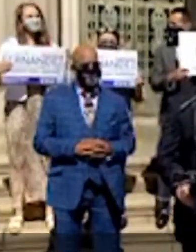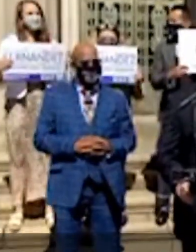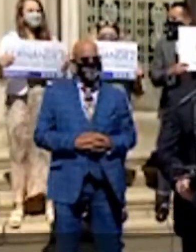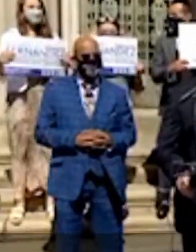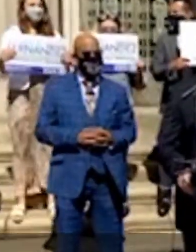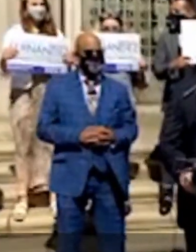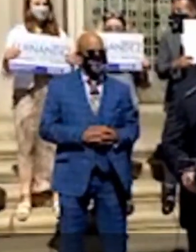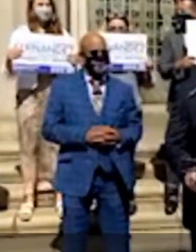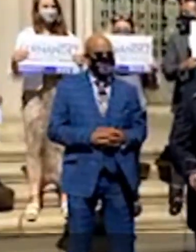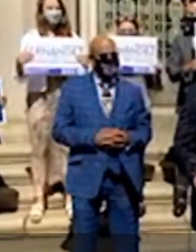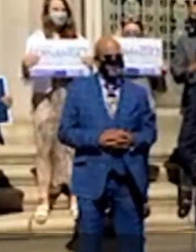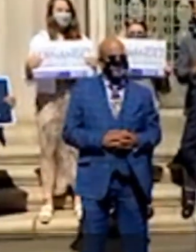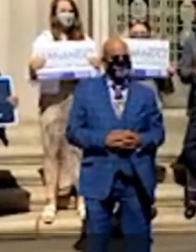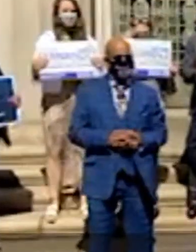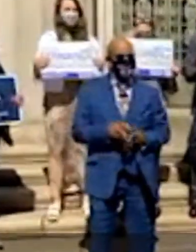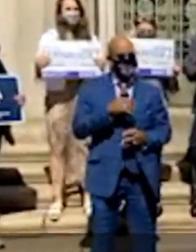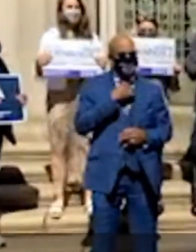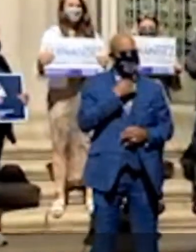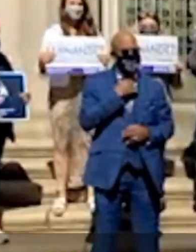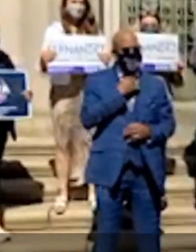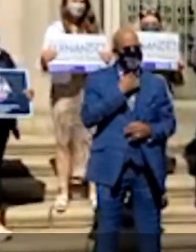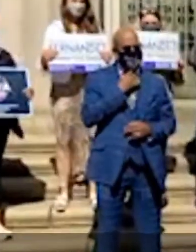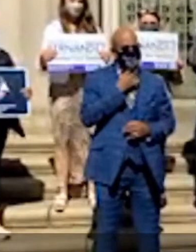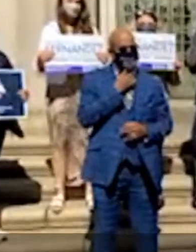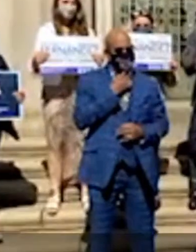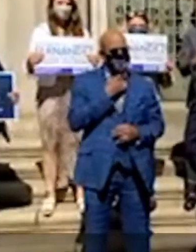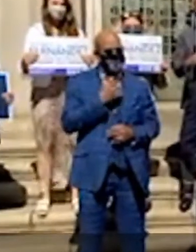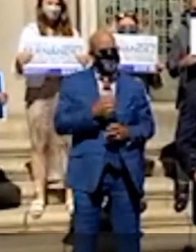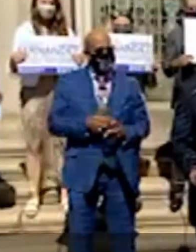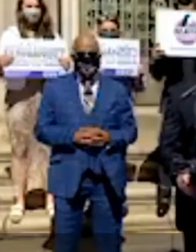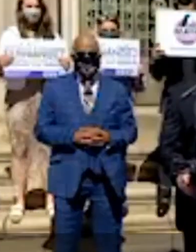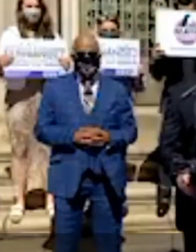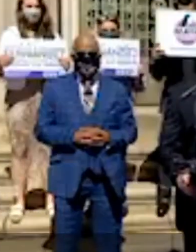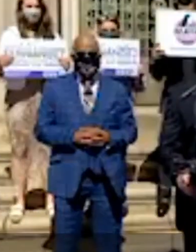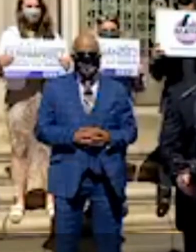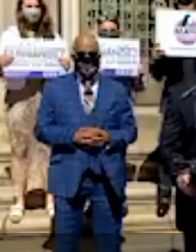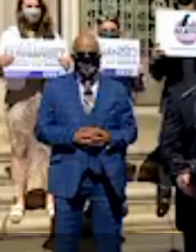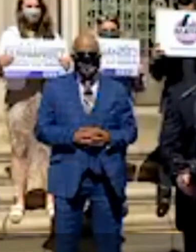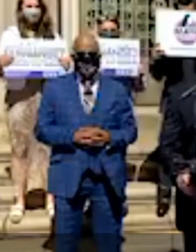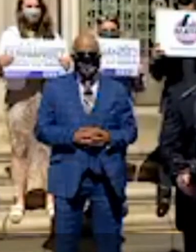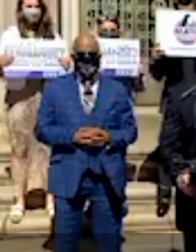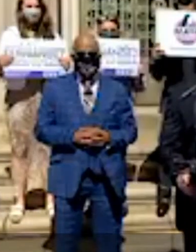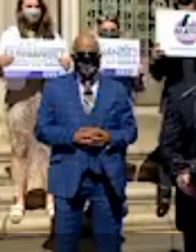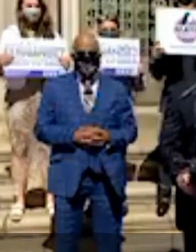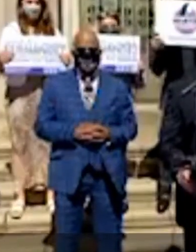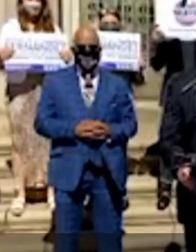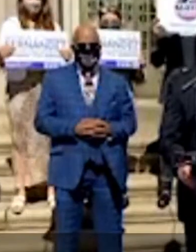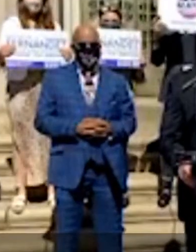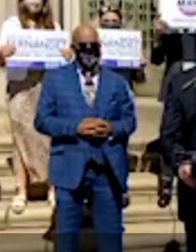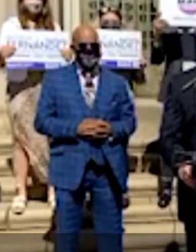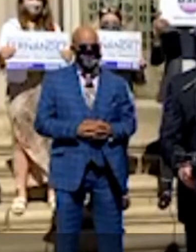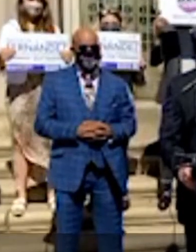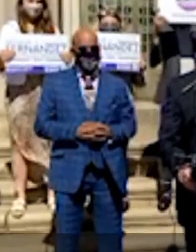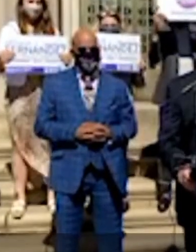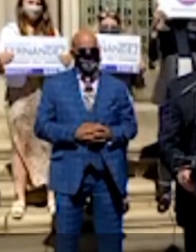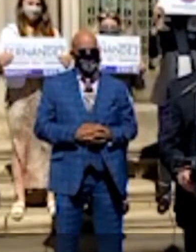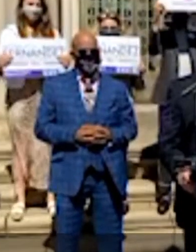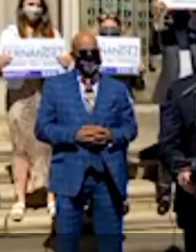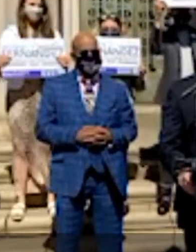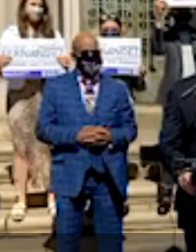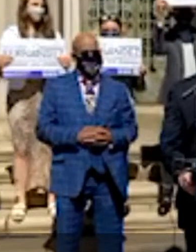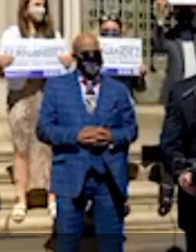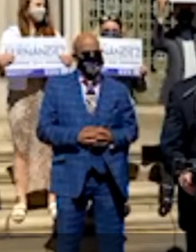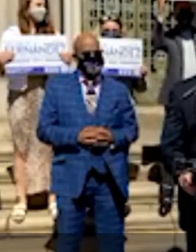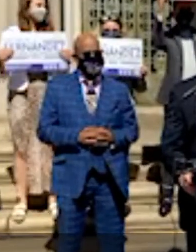the chairman of the Children and Families Committee. I'm here today to endorse two great future leaders and current leaders for their